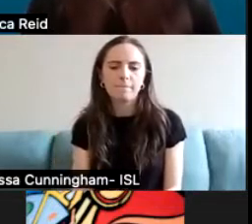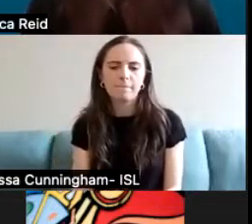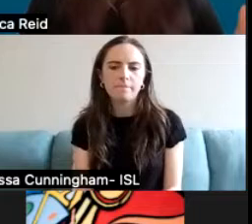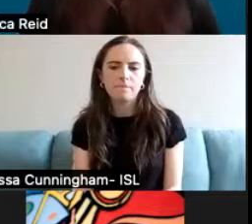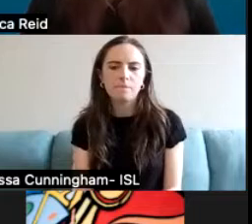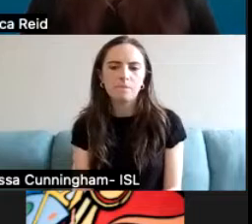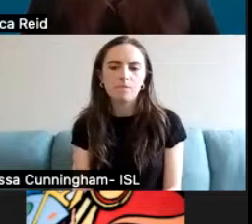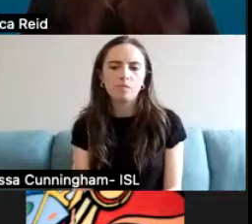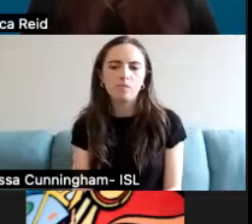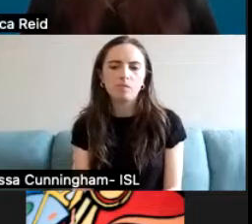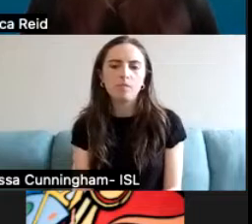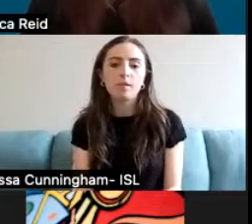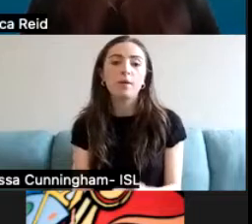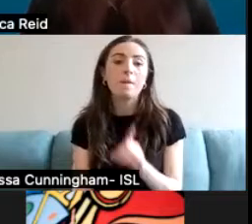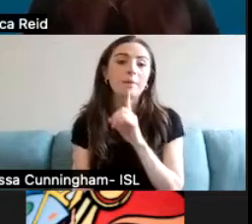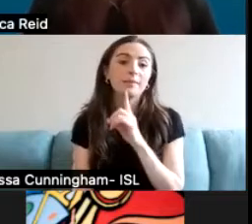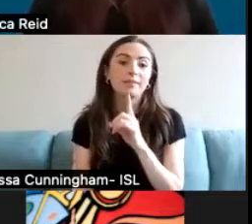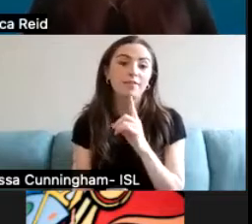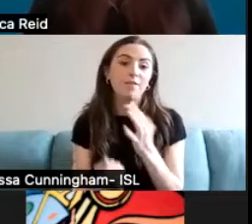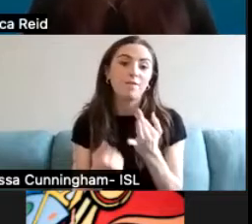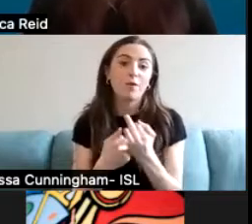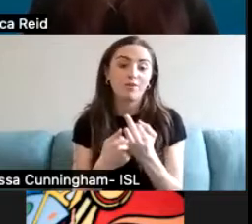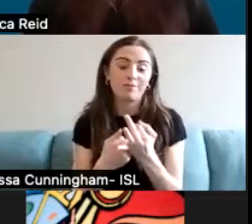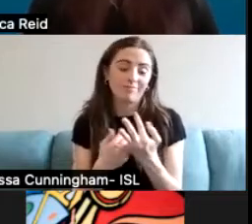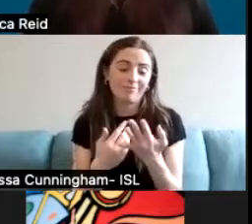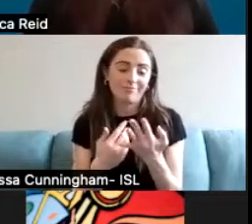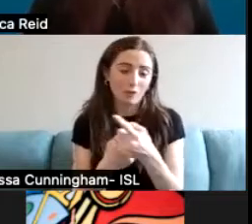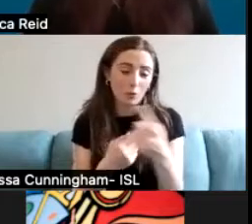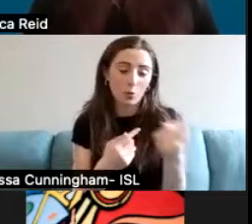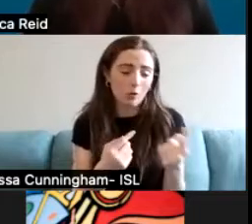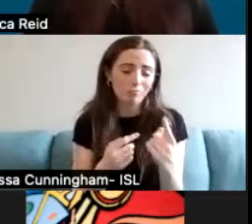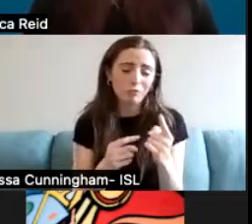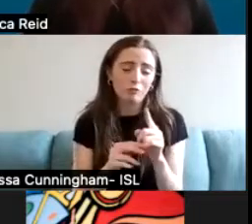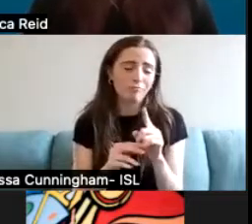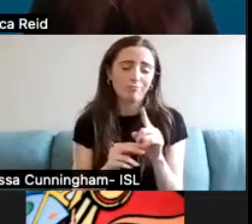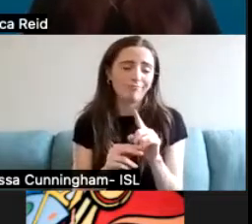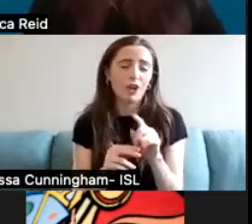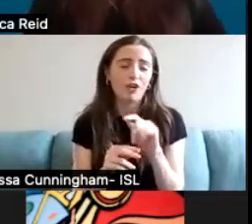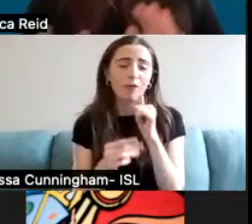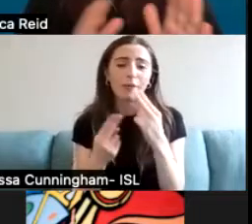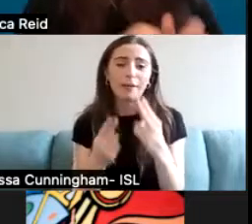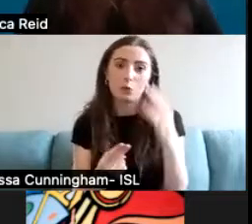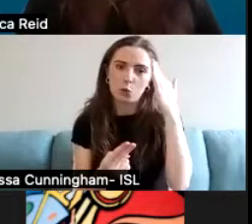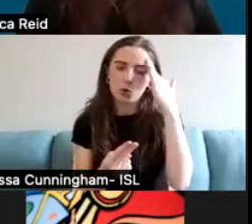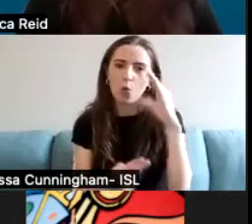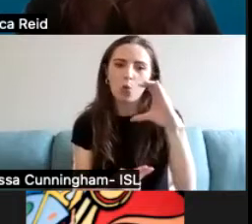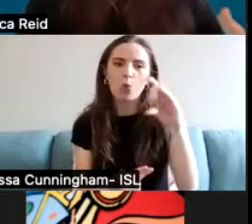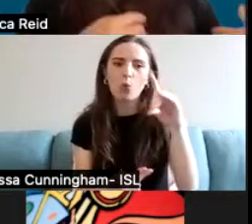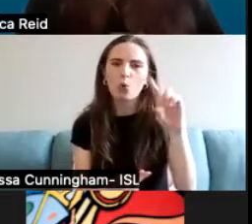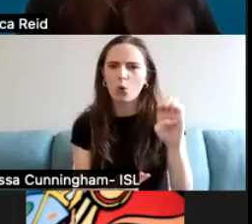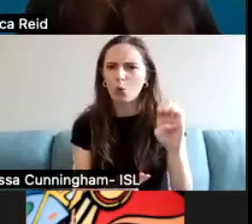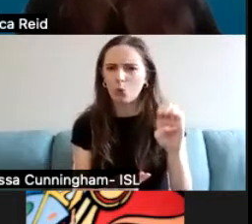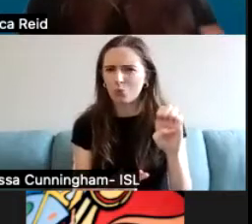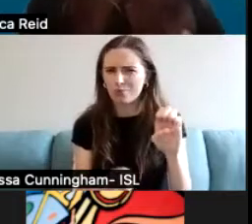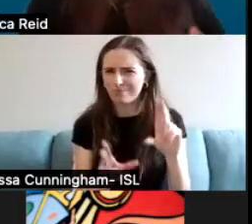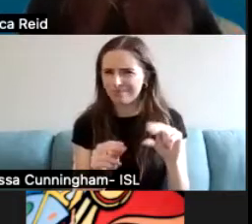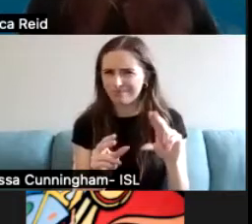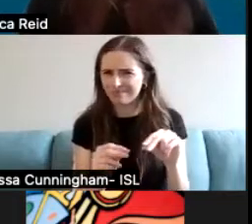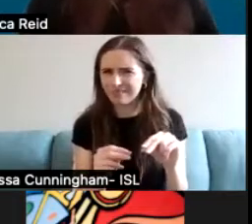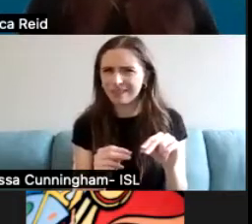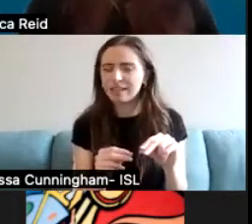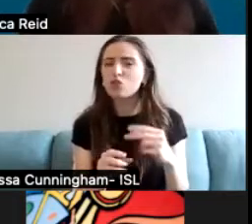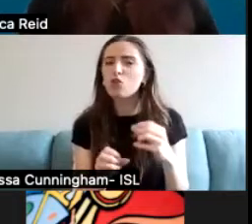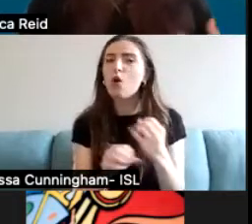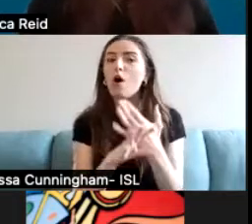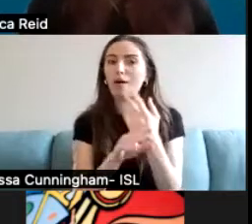but fortunately, for everyone's sake, you don't have to know any code. You don't have to know HTML. All of these things are now inbuilt